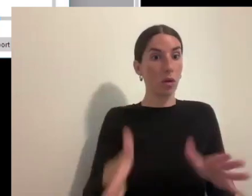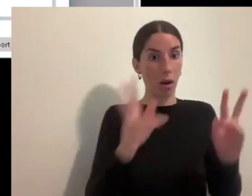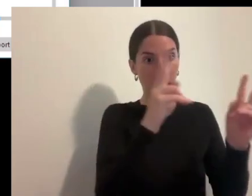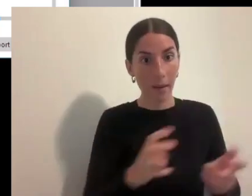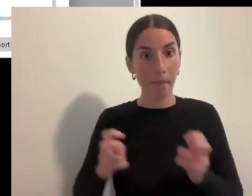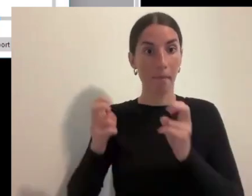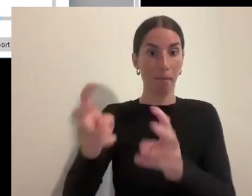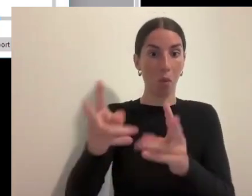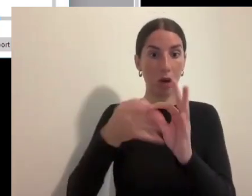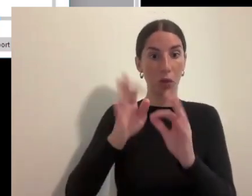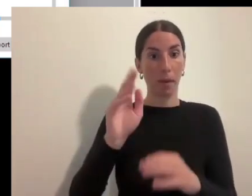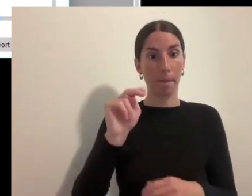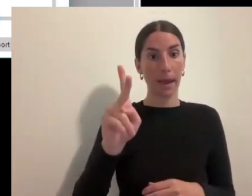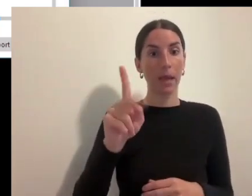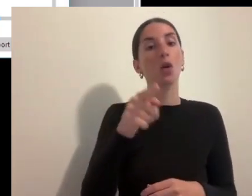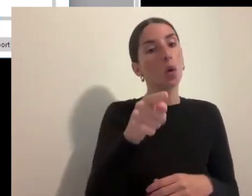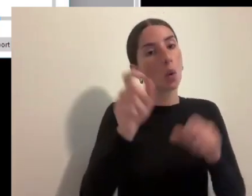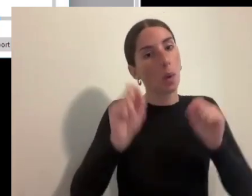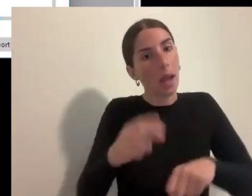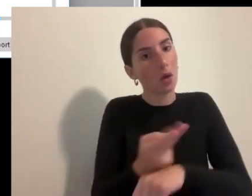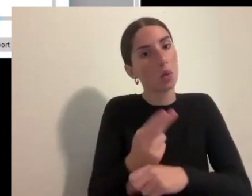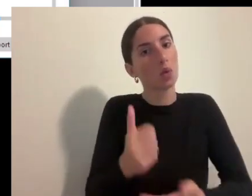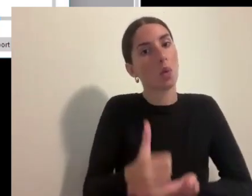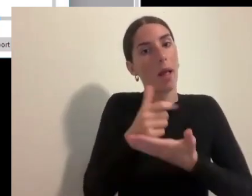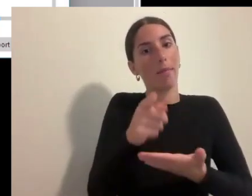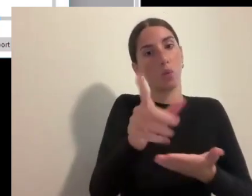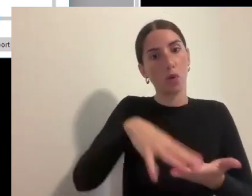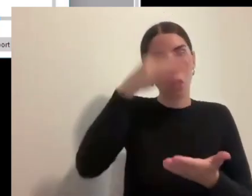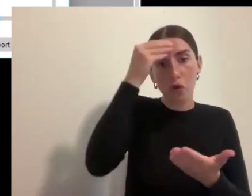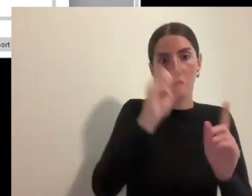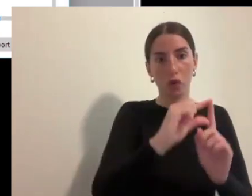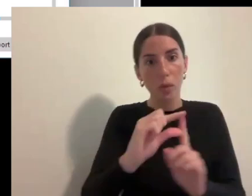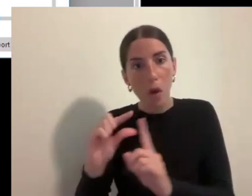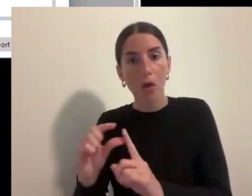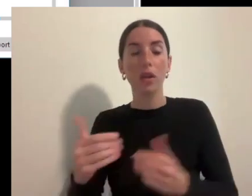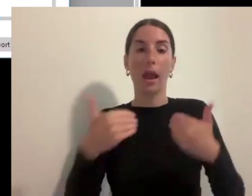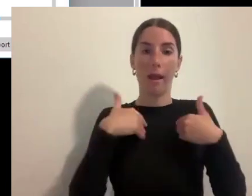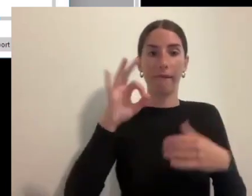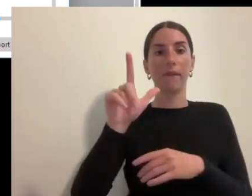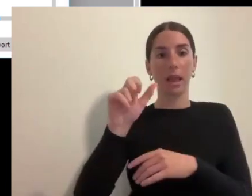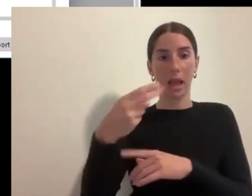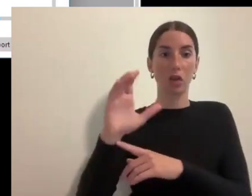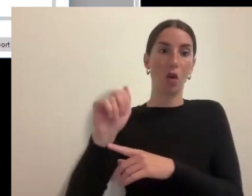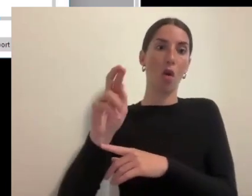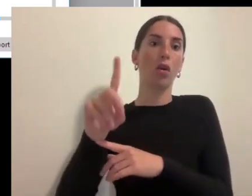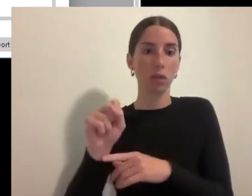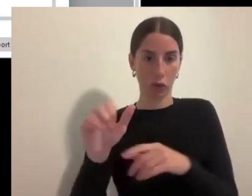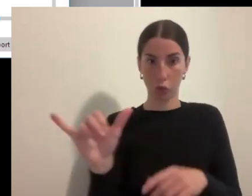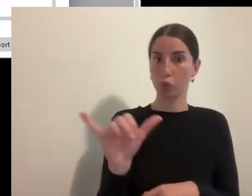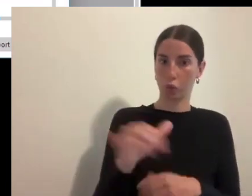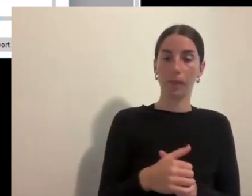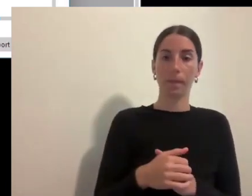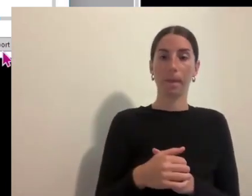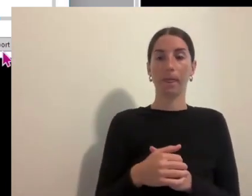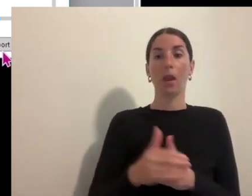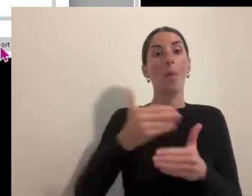Interpret Bank, you can use it to help you learn the terminology. There are flashcards. And the next time you